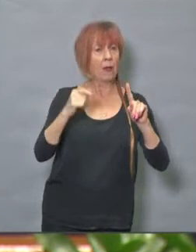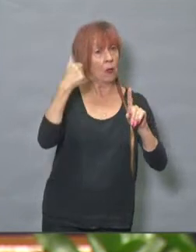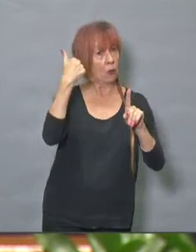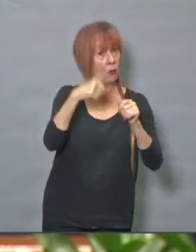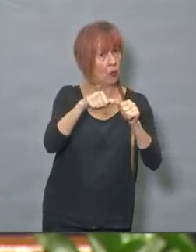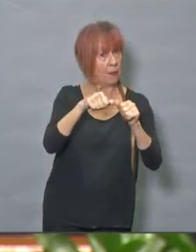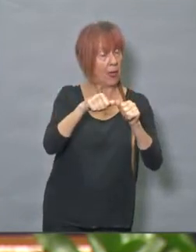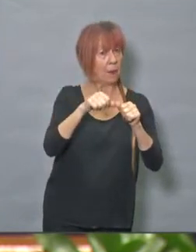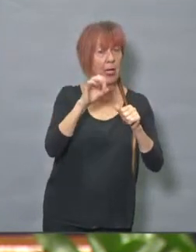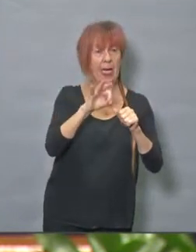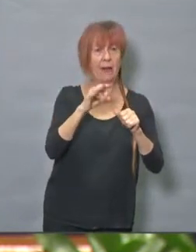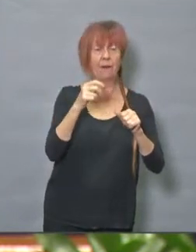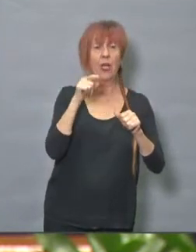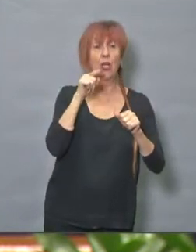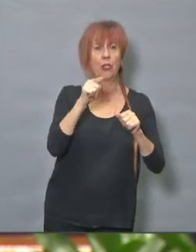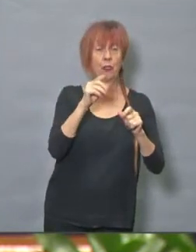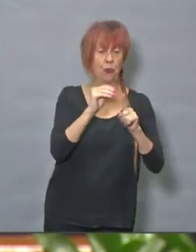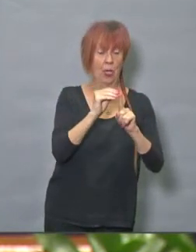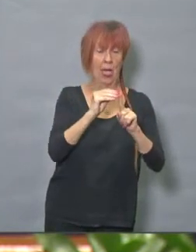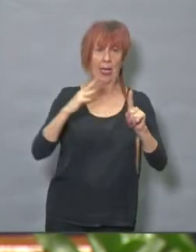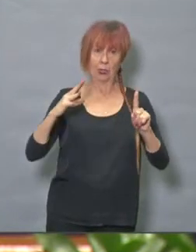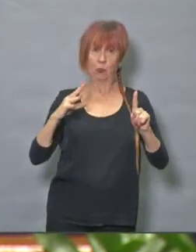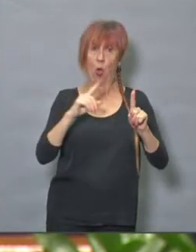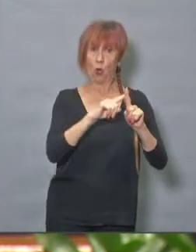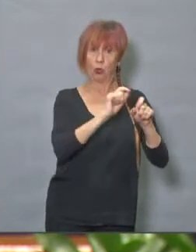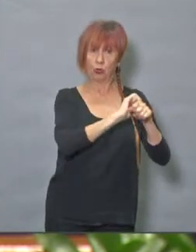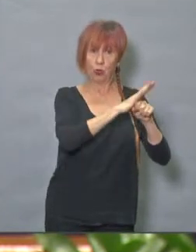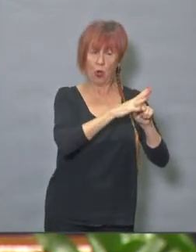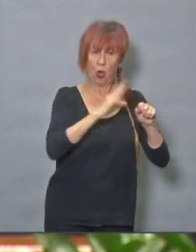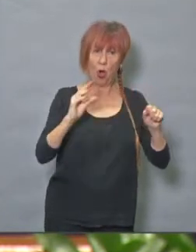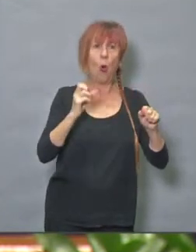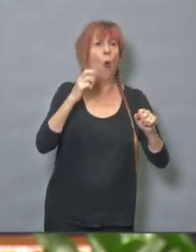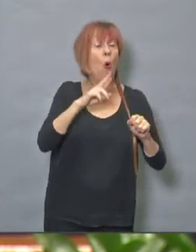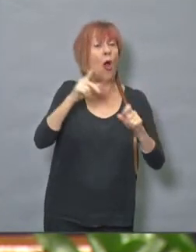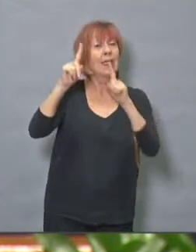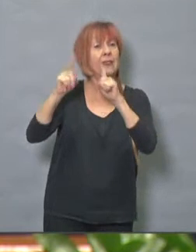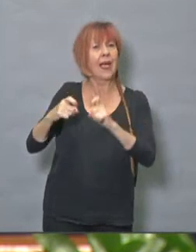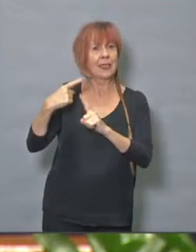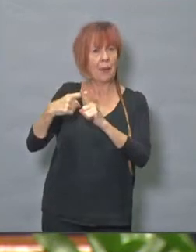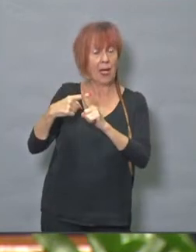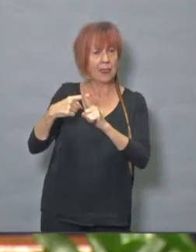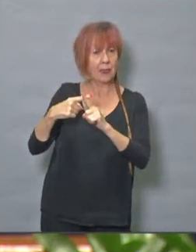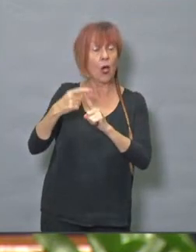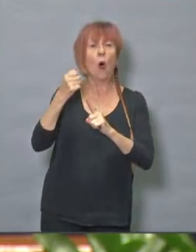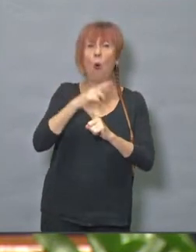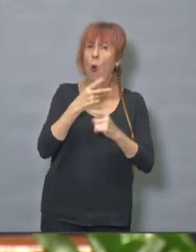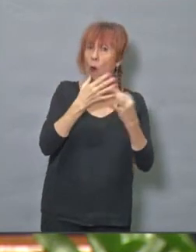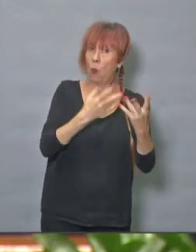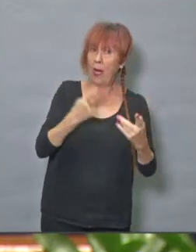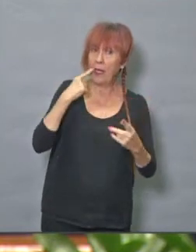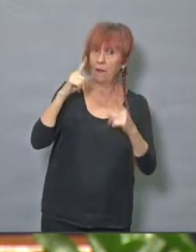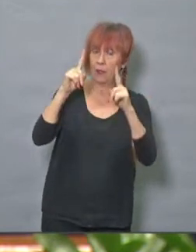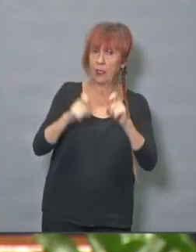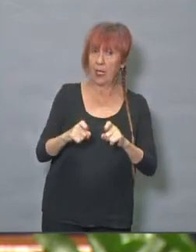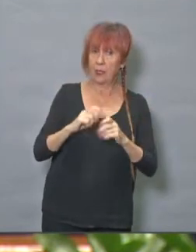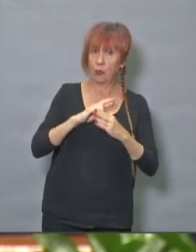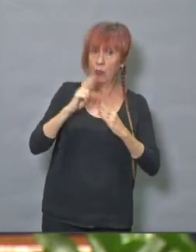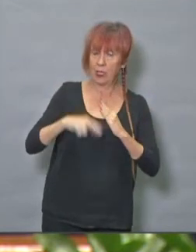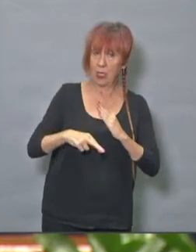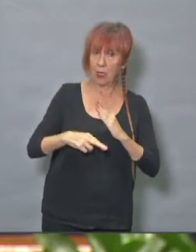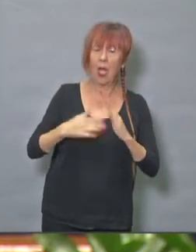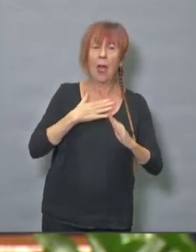been exposed or you have tested positive for COVID-19 or you're waiting for your test results,